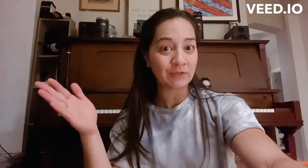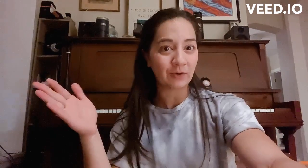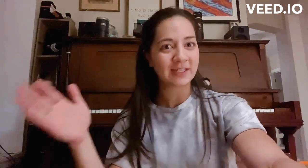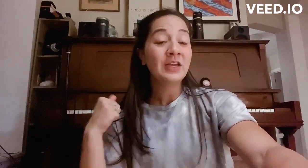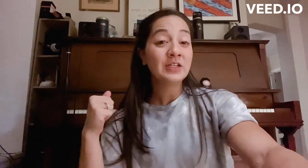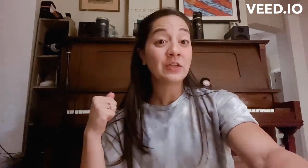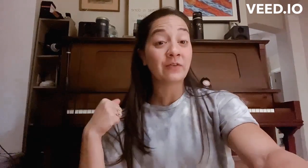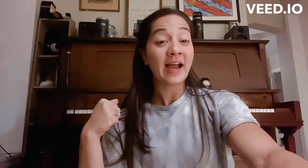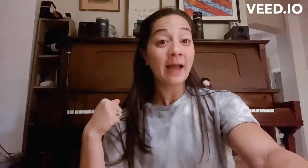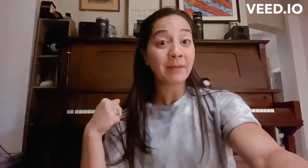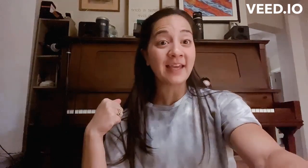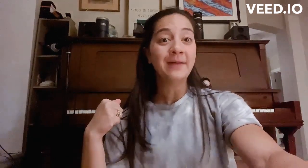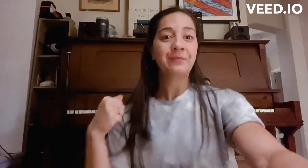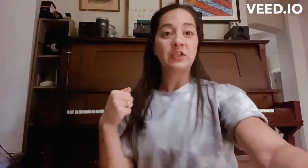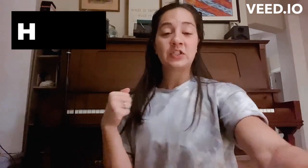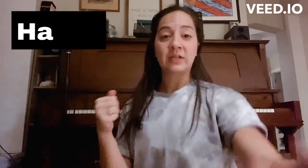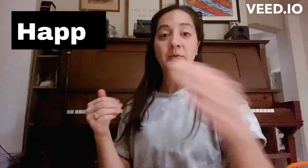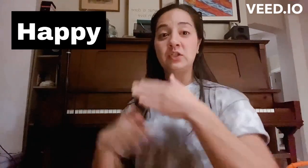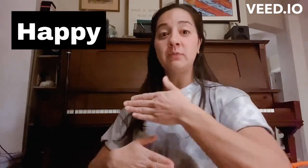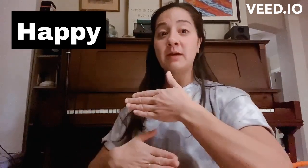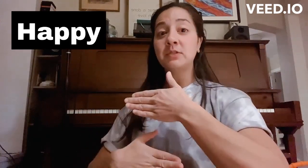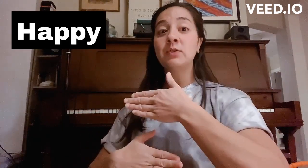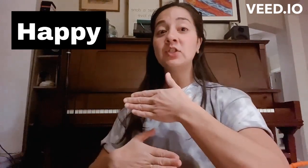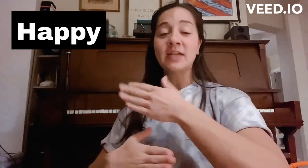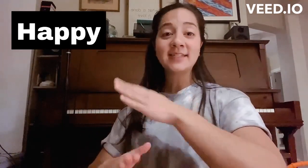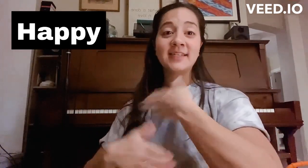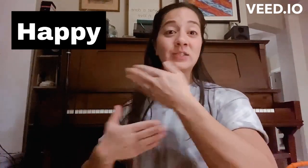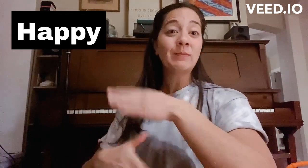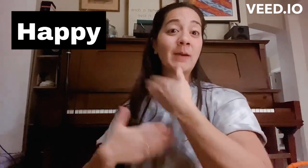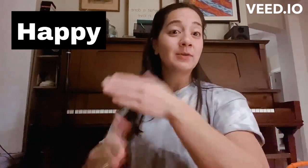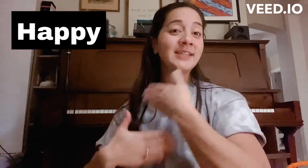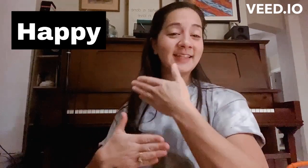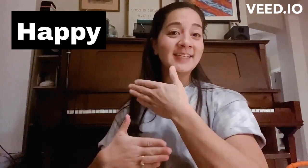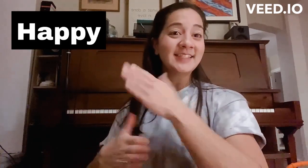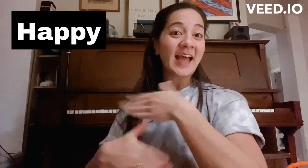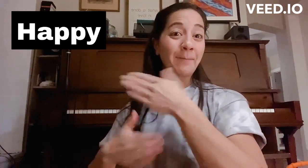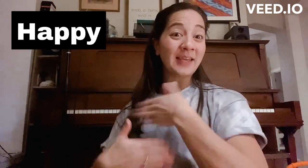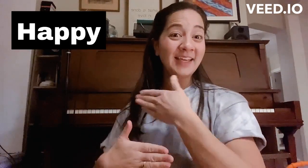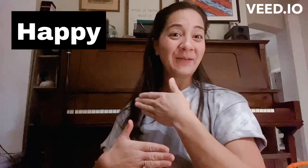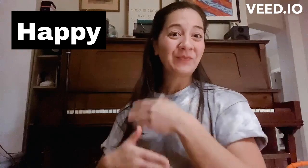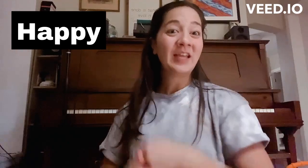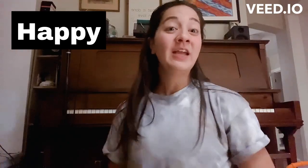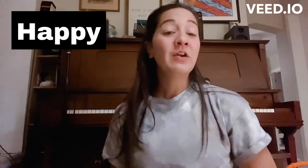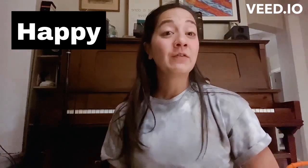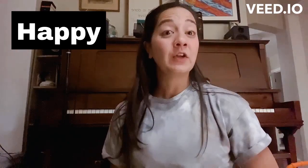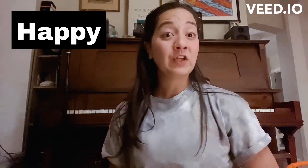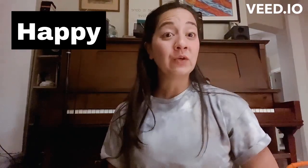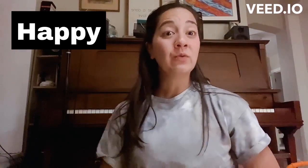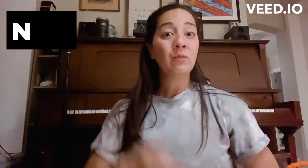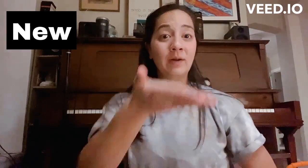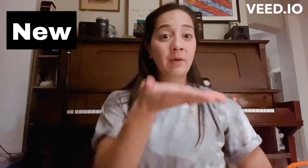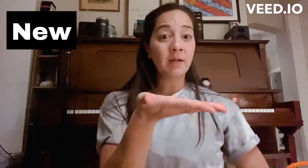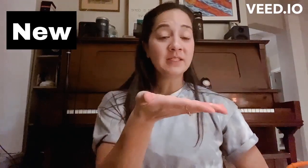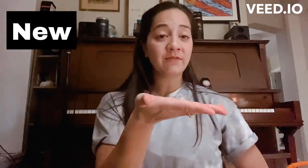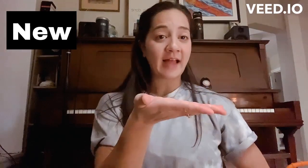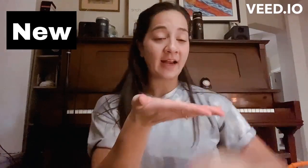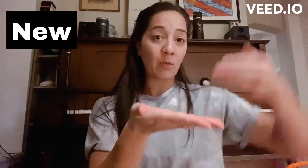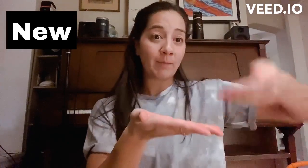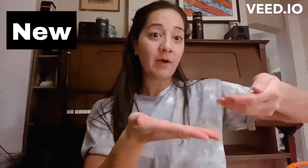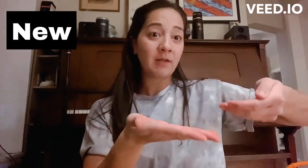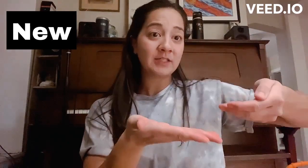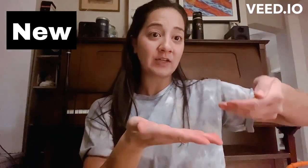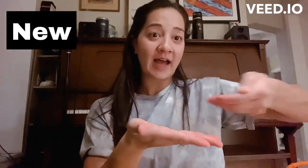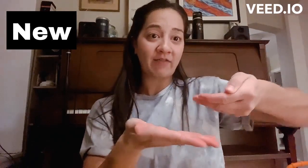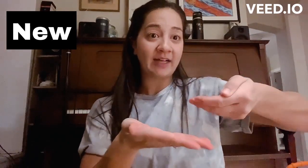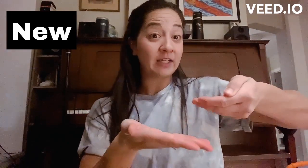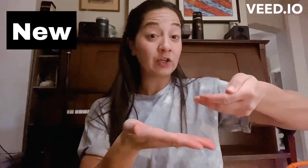sign language for. So for happy, you're just gonna put two palms towards your chest and sweep upwards like this, happy. For new, one palm is flat and